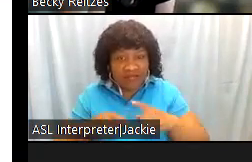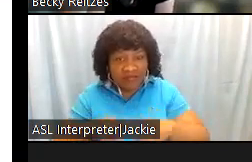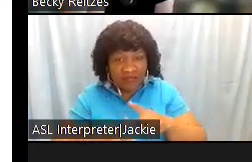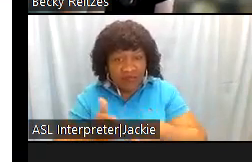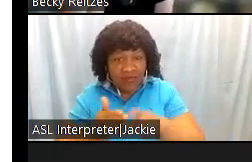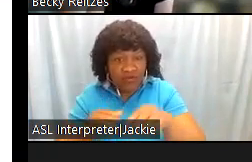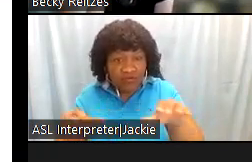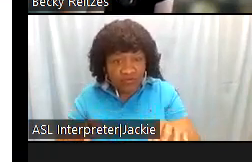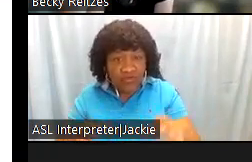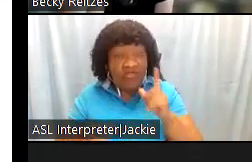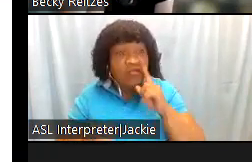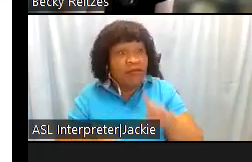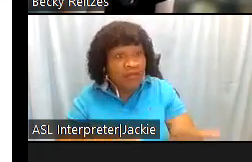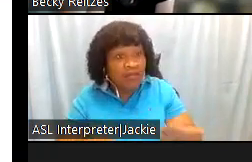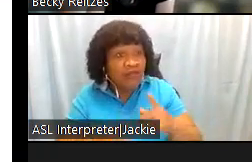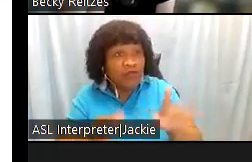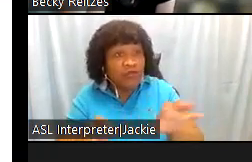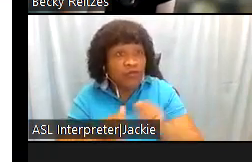doing them with somebody who has monkeypox.